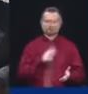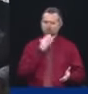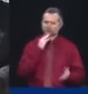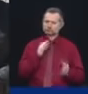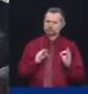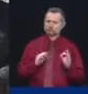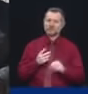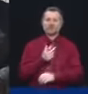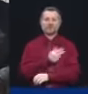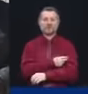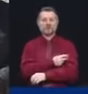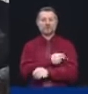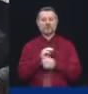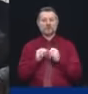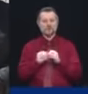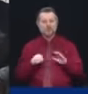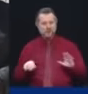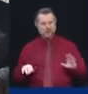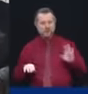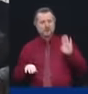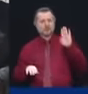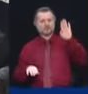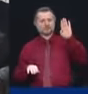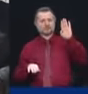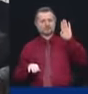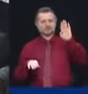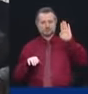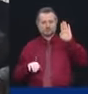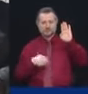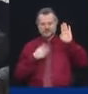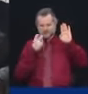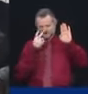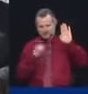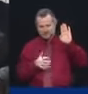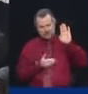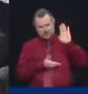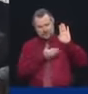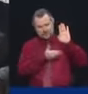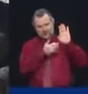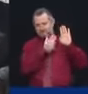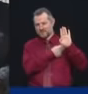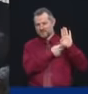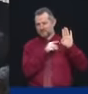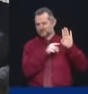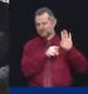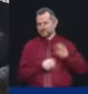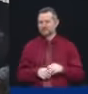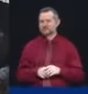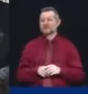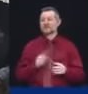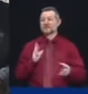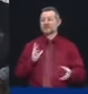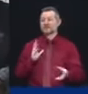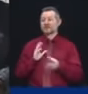Vaccination rate is going up, and that's what we want to see. We have done now